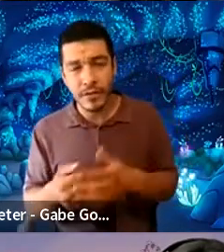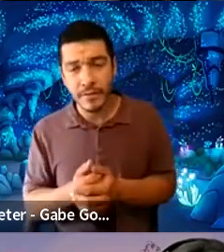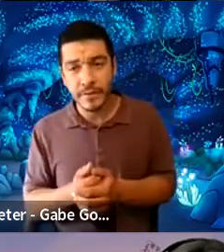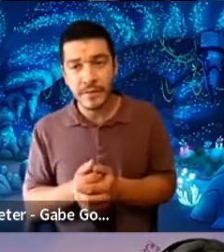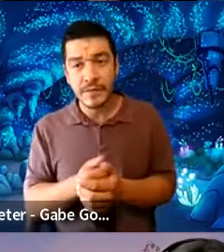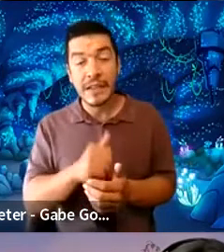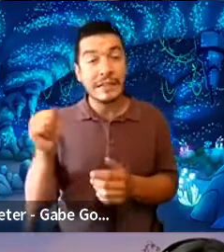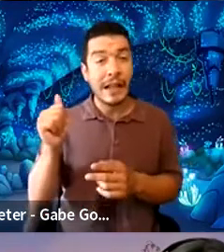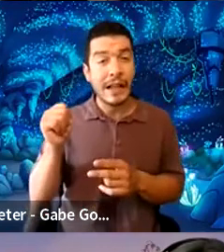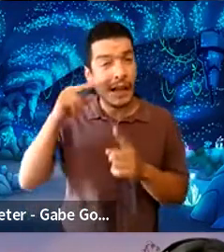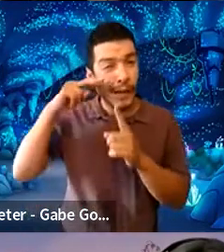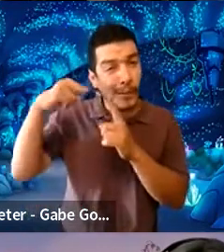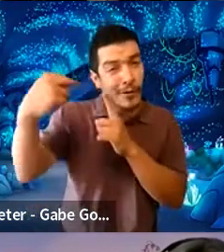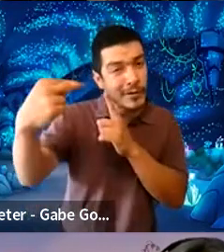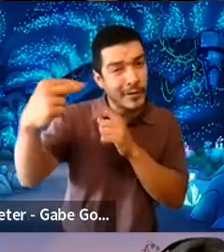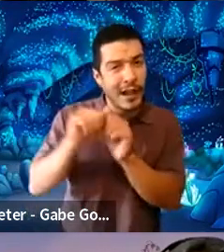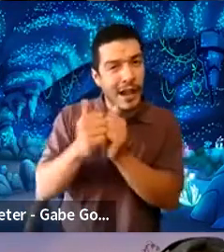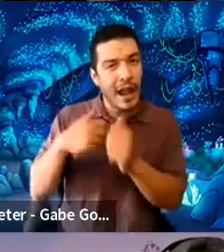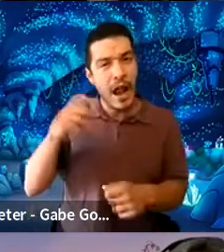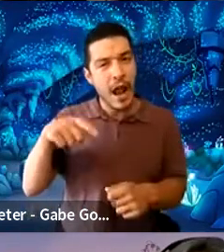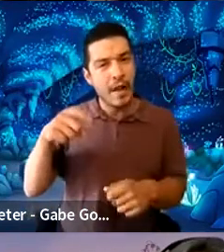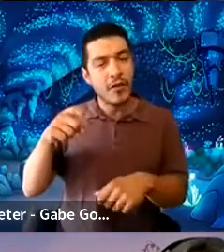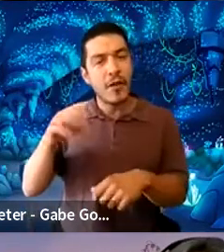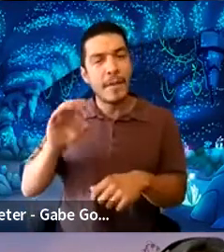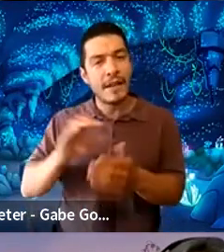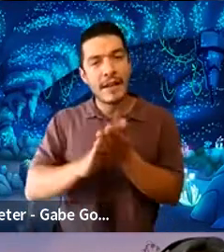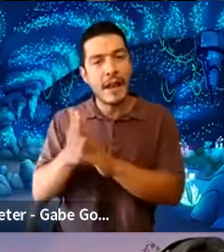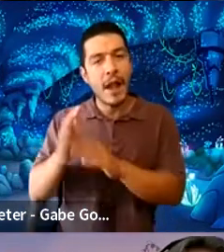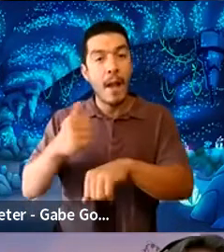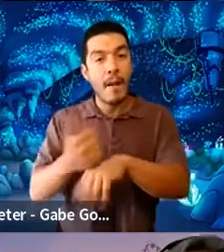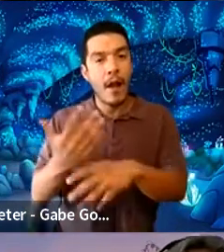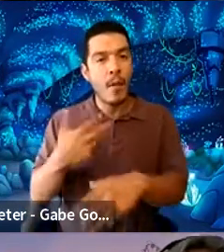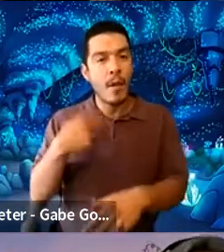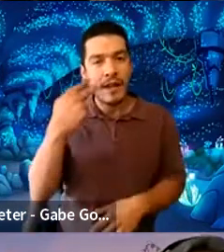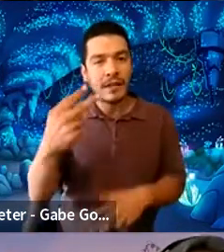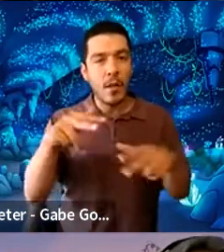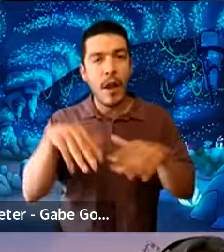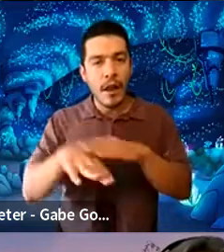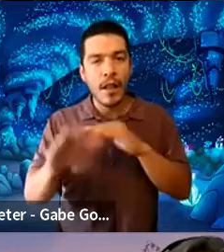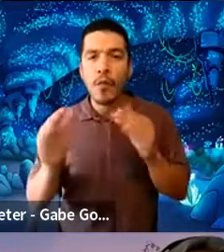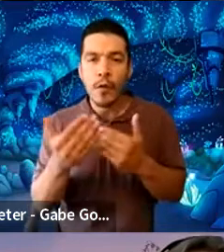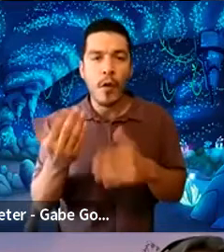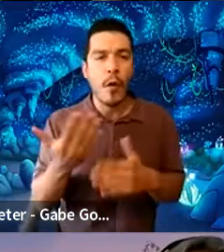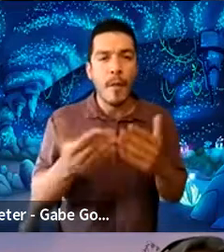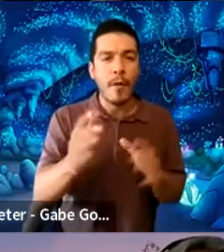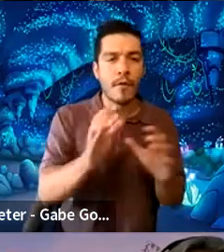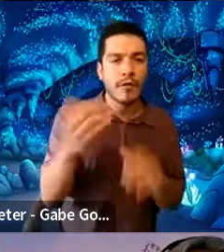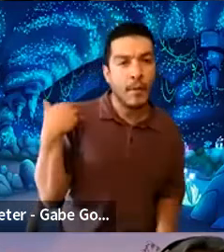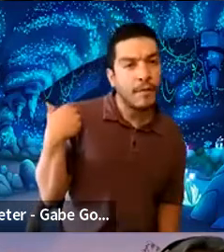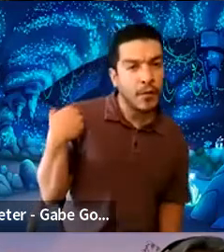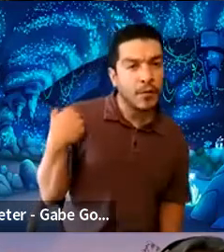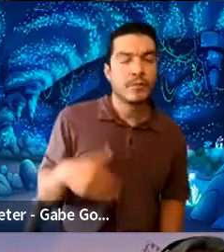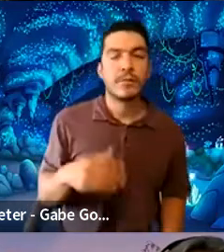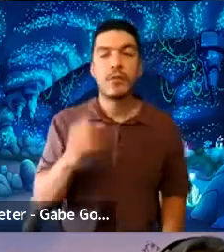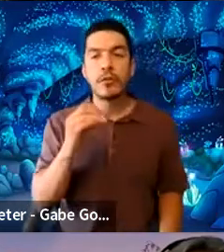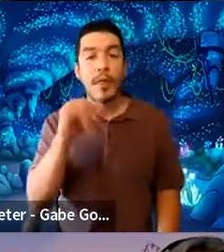a perception of how you should be based on what we see walk in the room, or maybe what you've done before. So